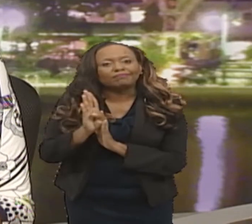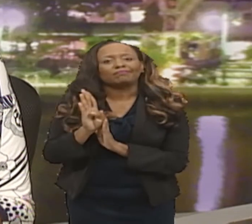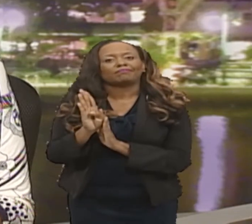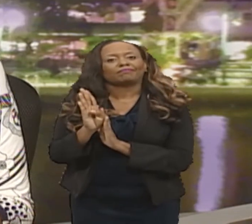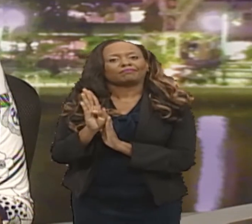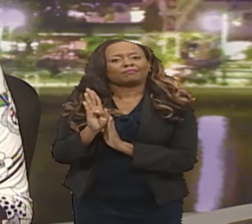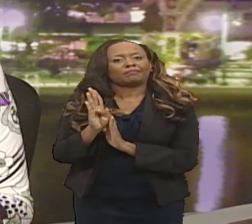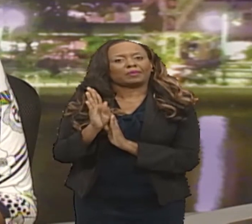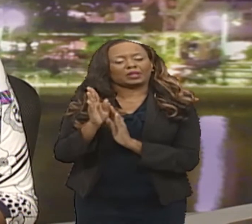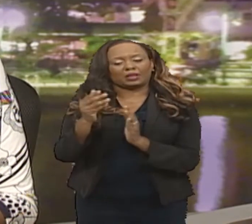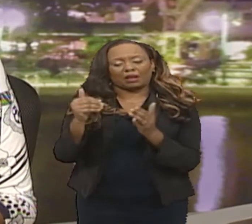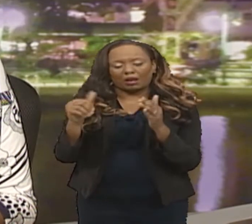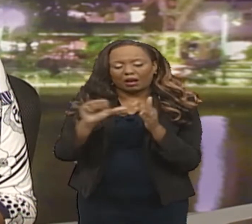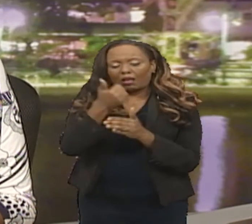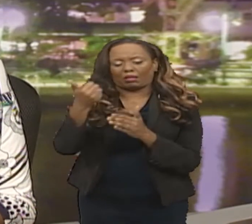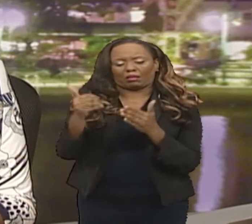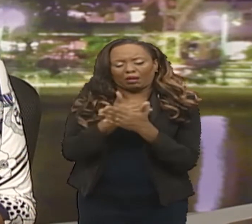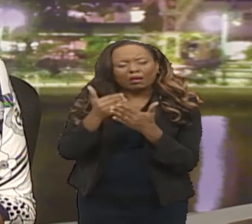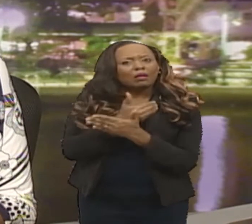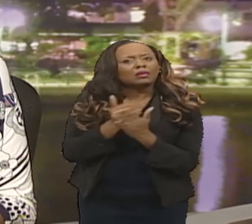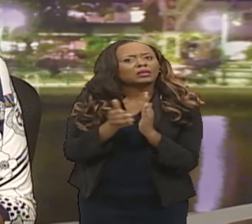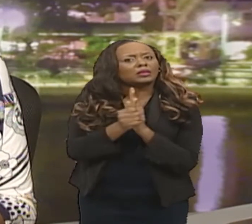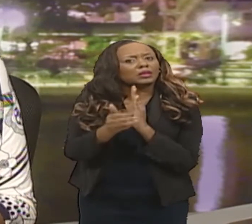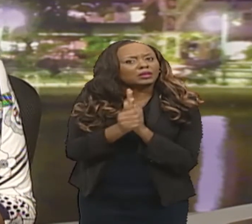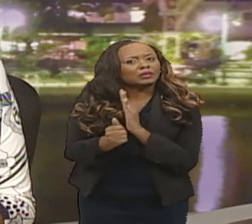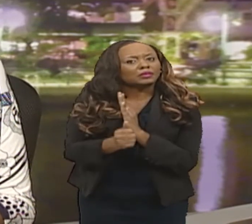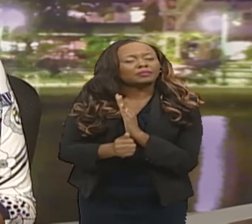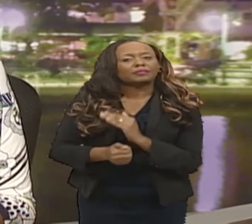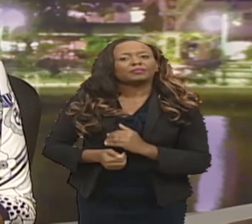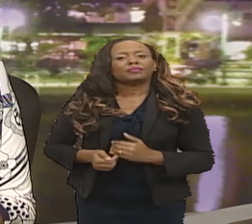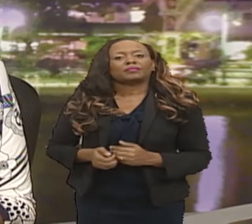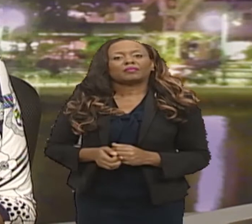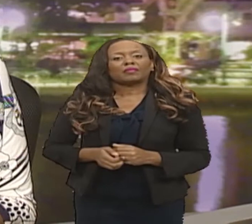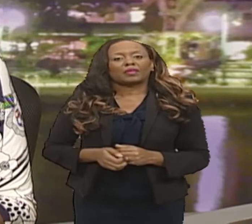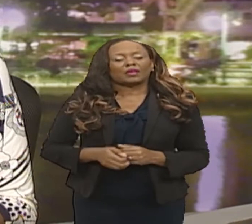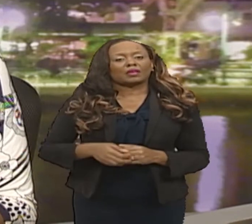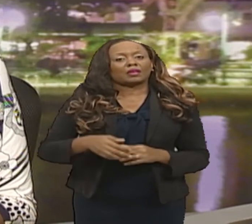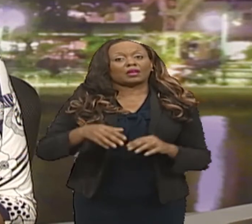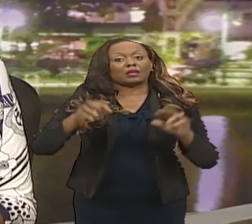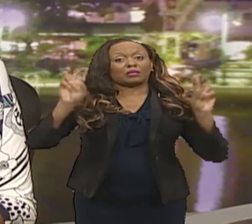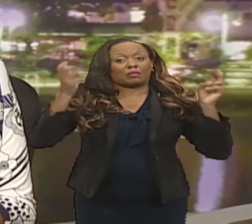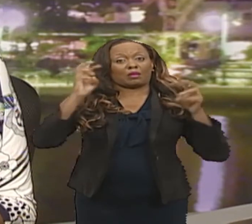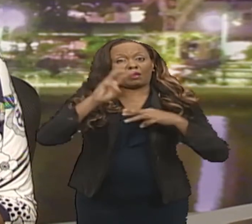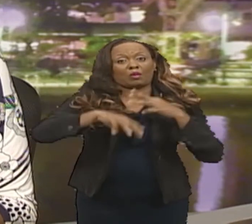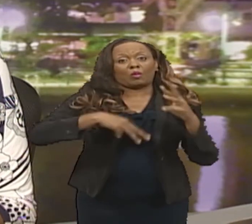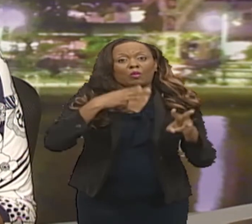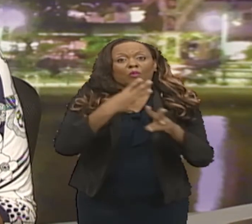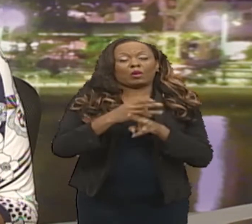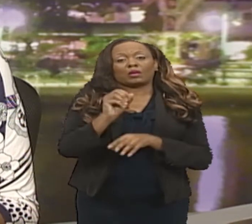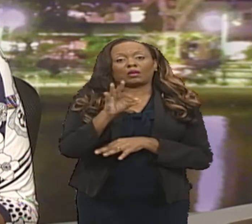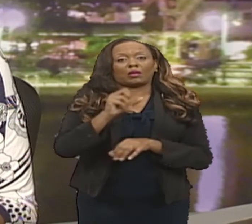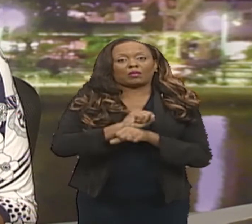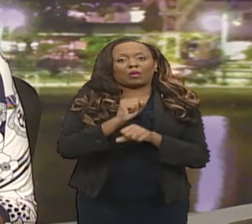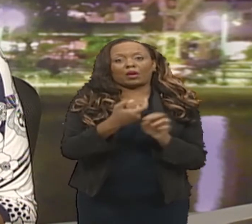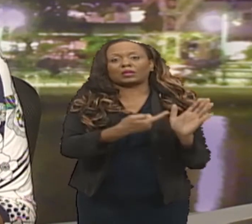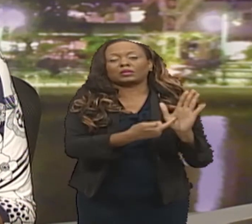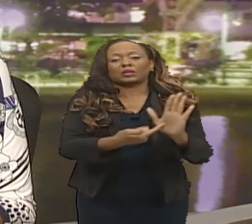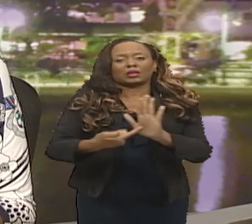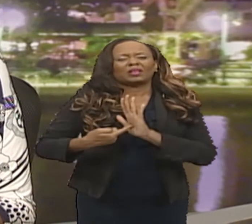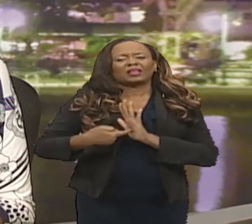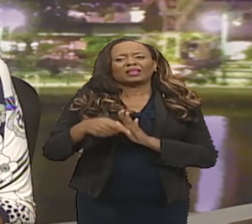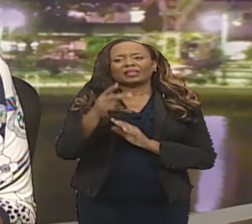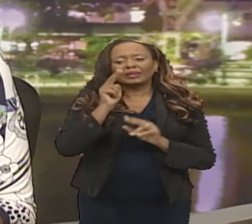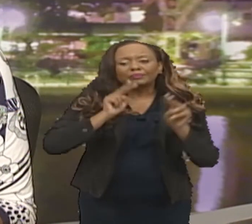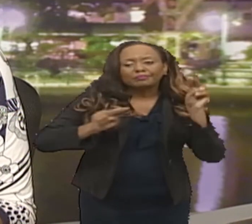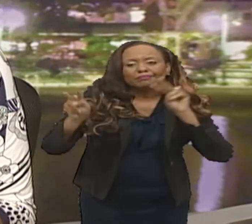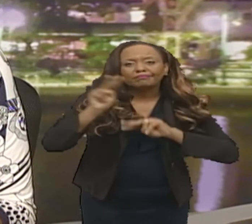when seeking jobs. They've been getting some useful pointers at the World of Work showcase at the Frank Cullimore Hall. Rianne Phillips tells